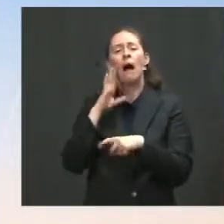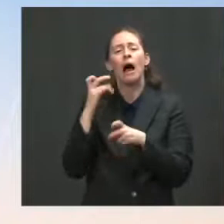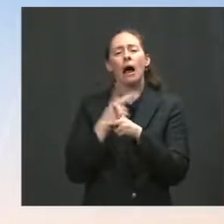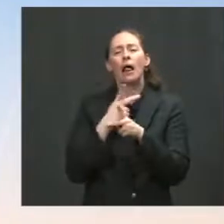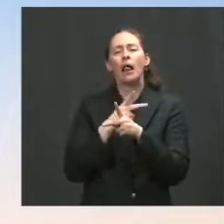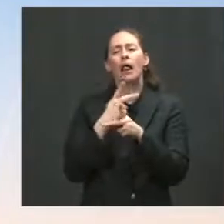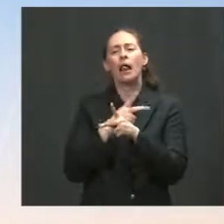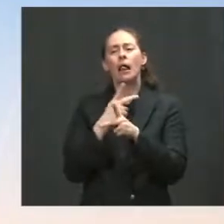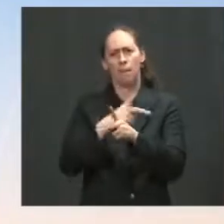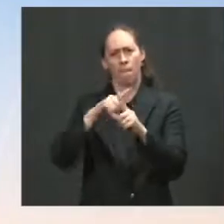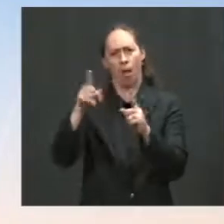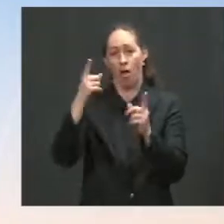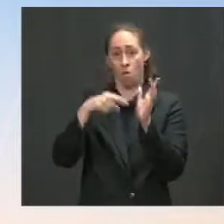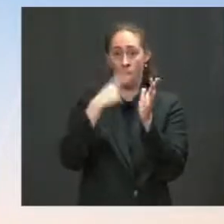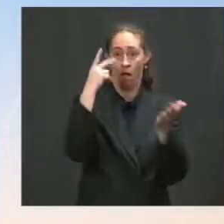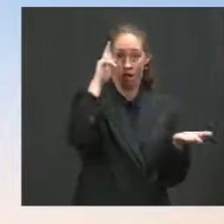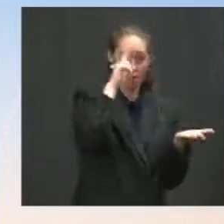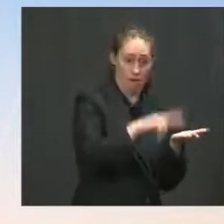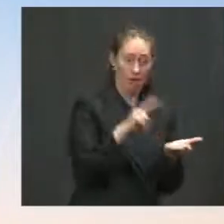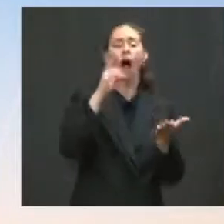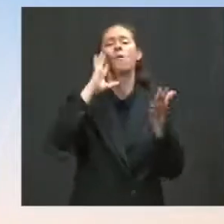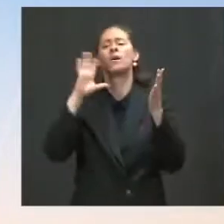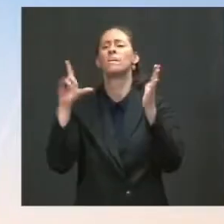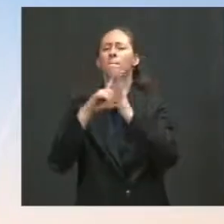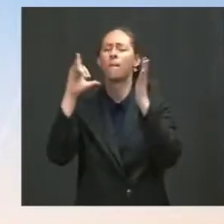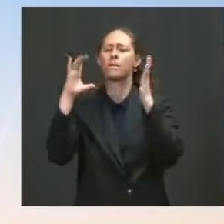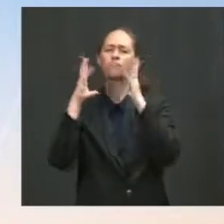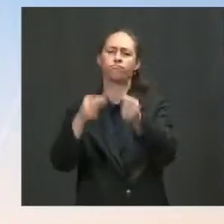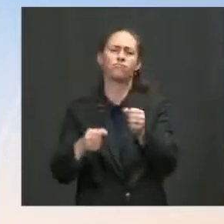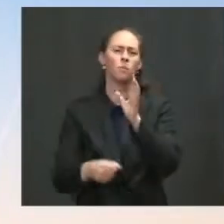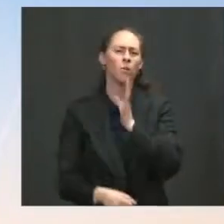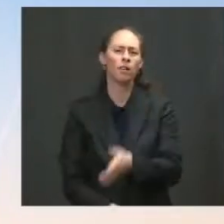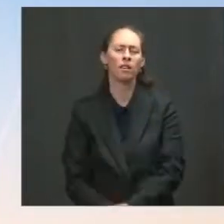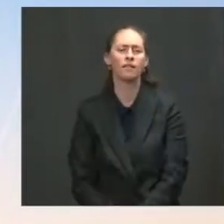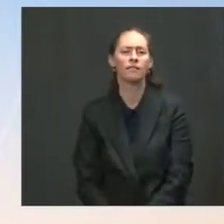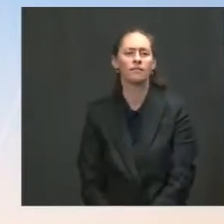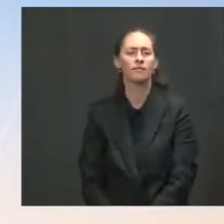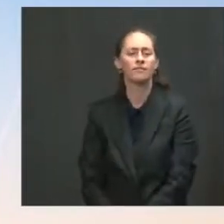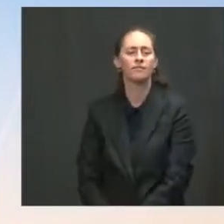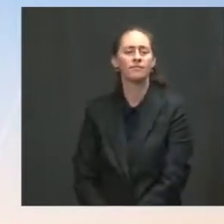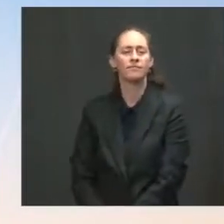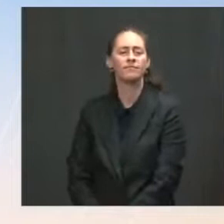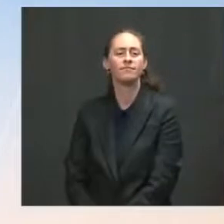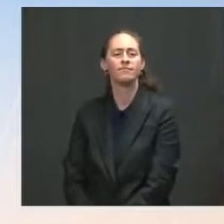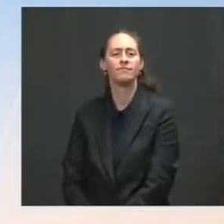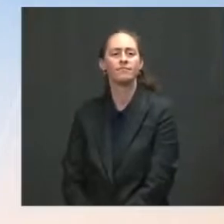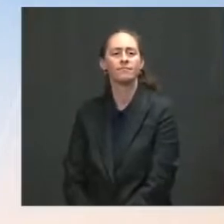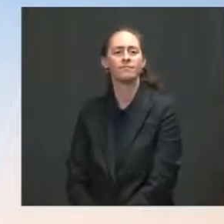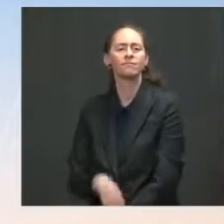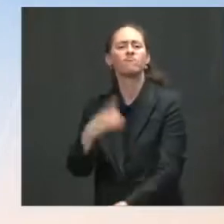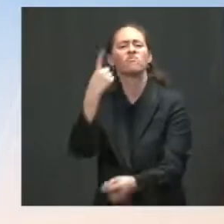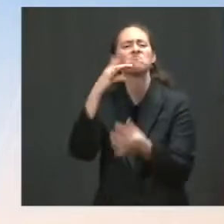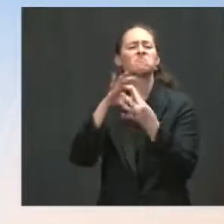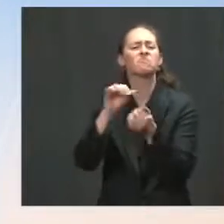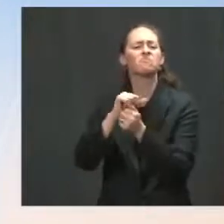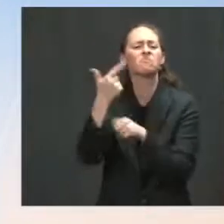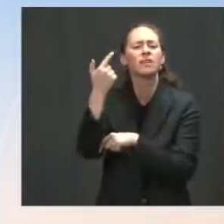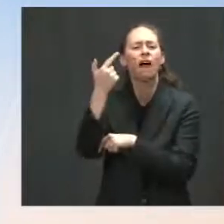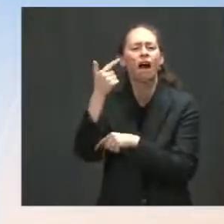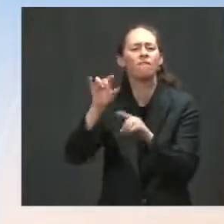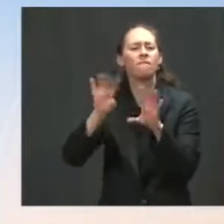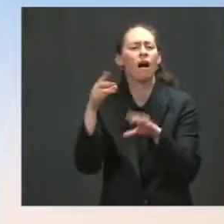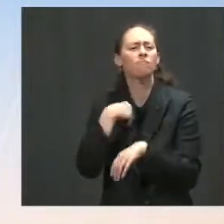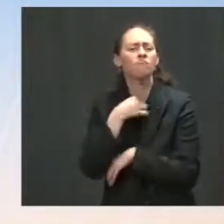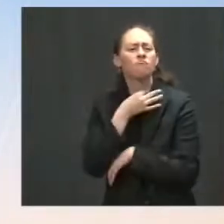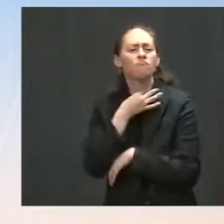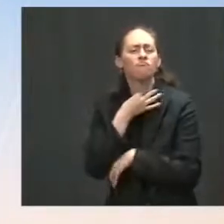Go ahead. So, two questions. One about gun violence, and you just alluded to efforts to